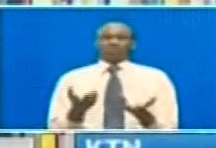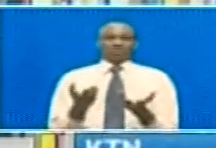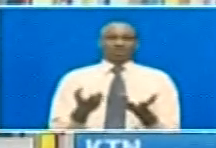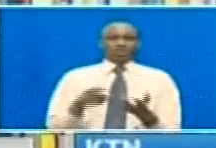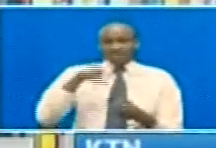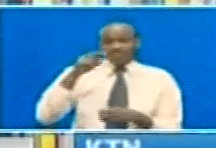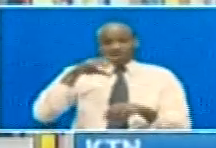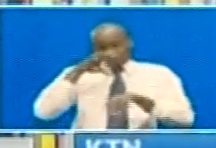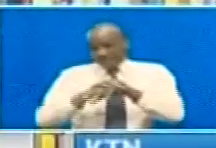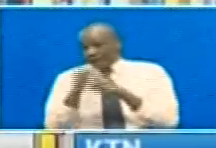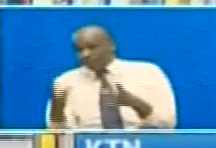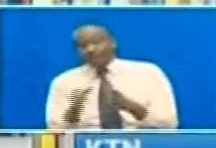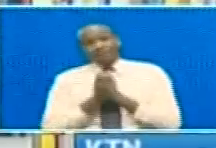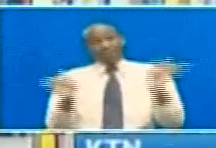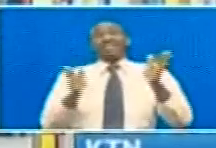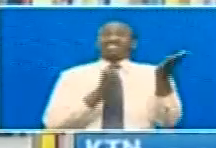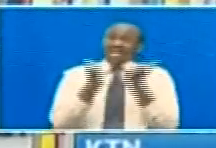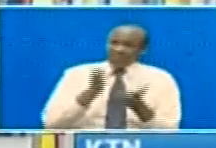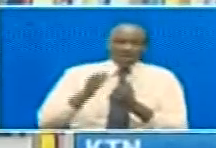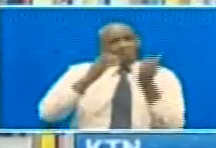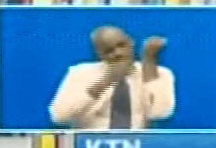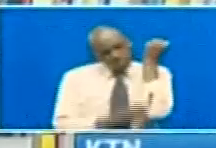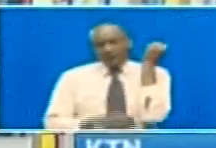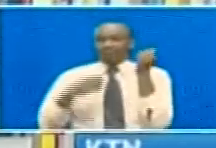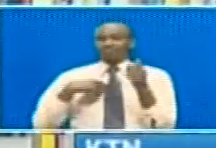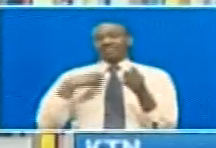what you get, in terms of the quality of public service related to what you